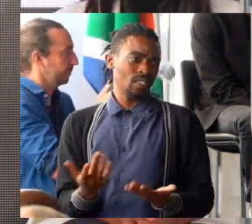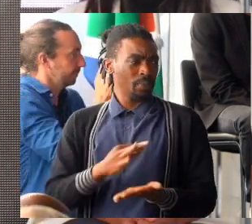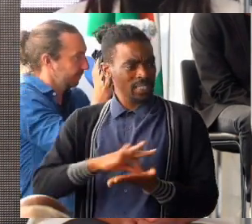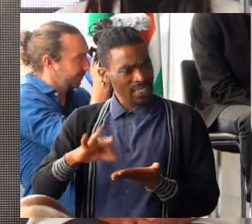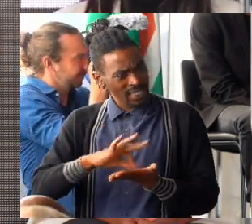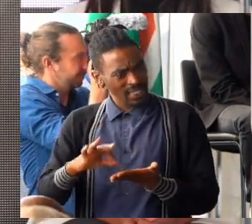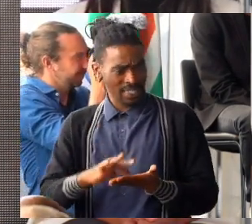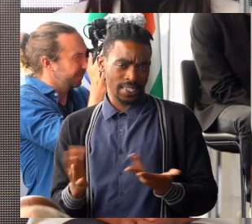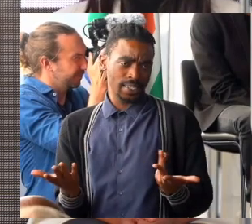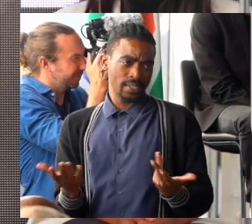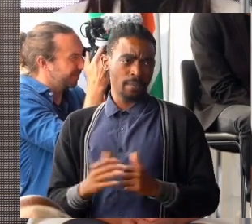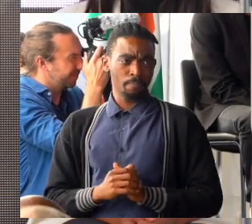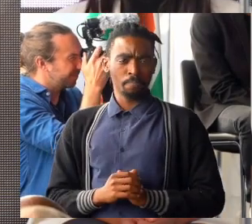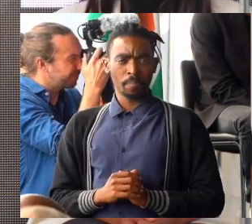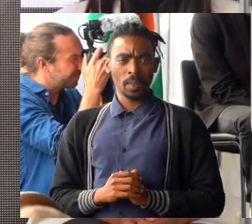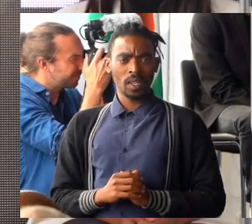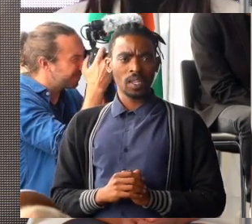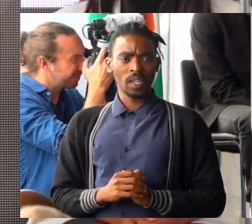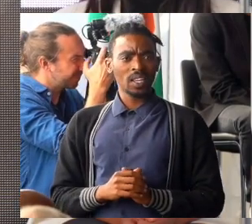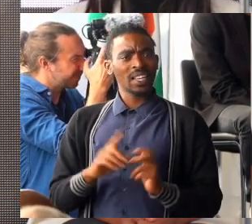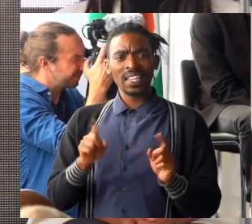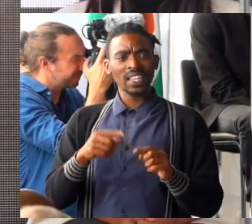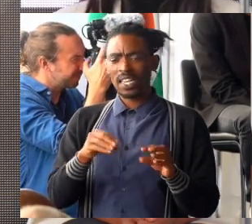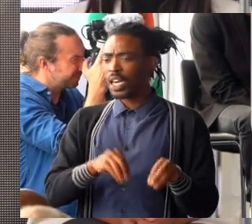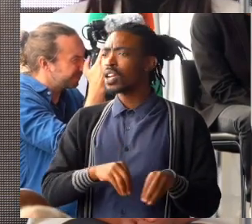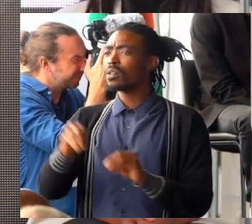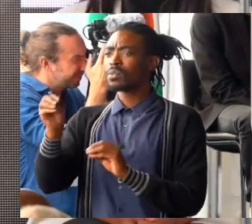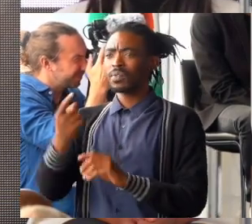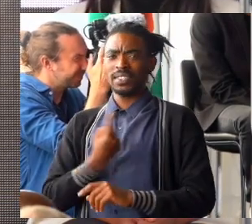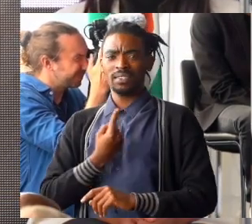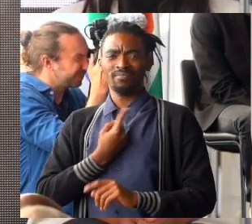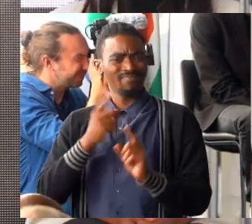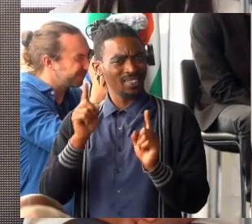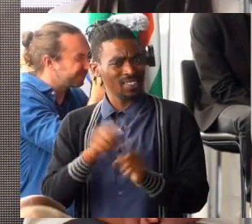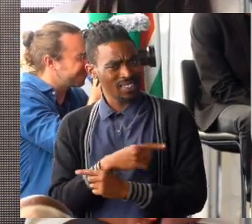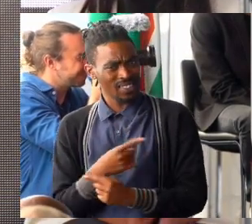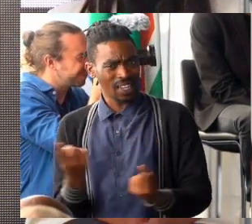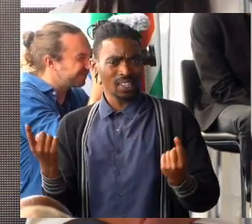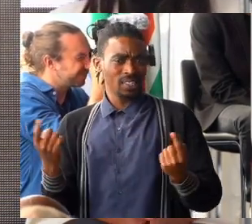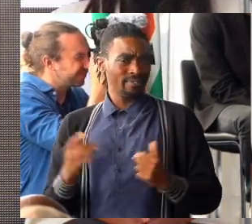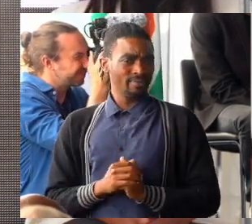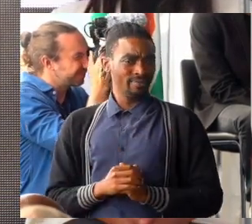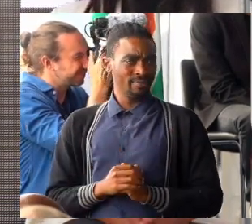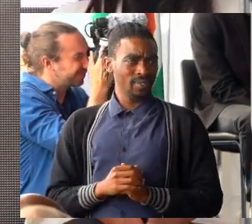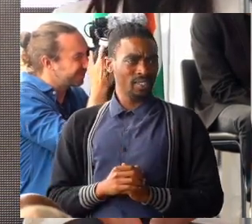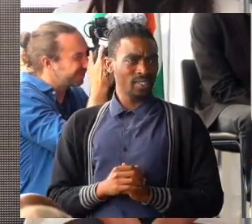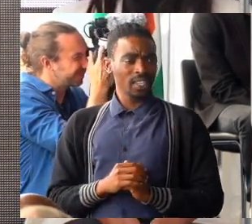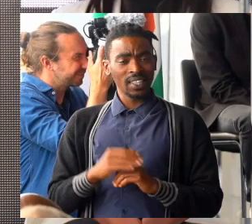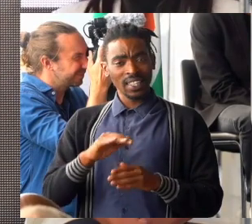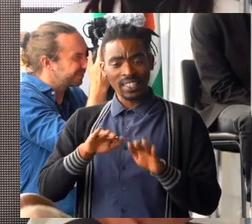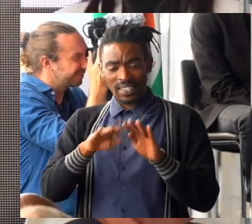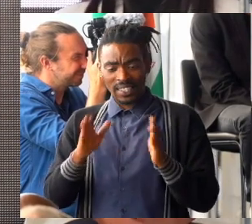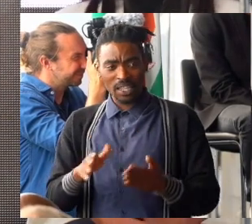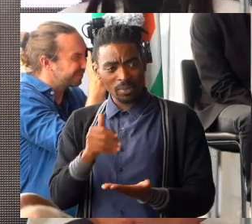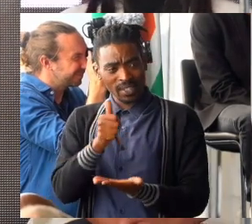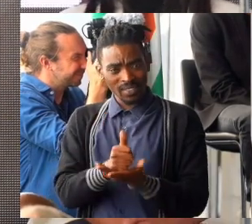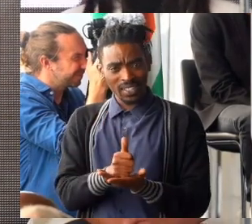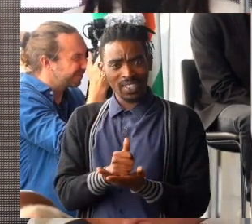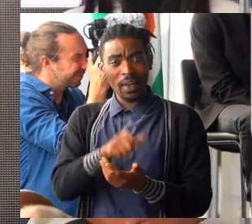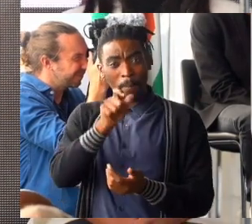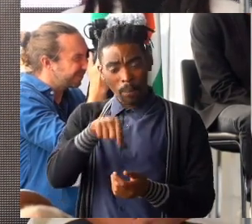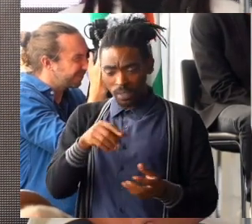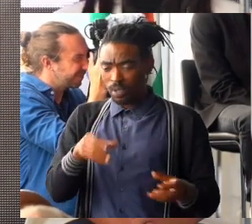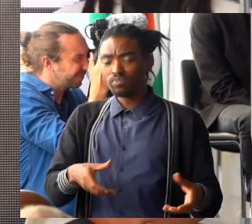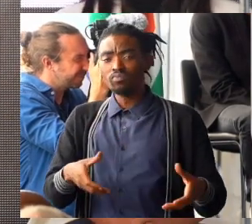out. It is not going to carry itself out the door. Furniture never does. Someone has to carry